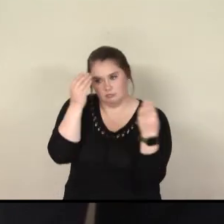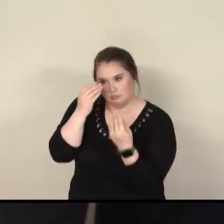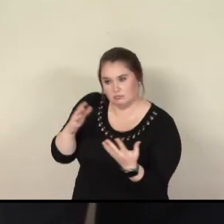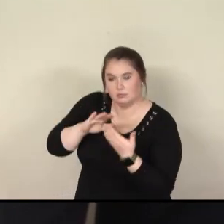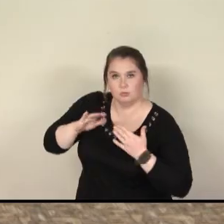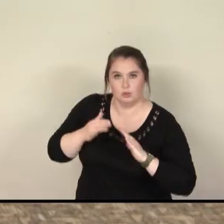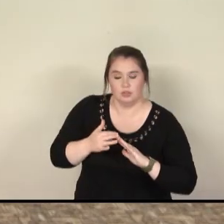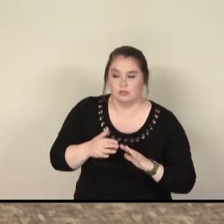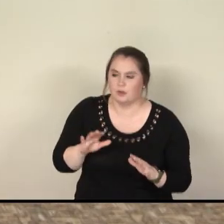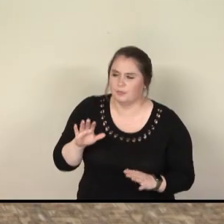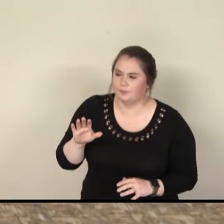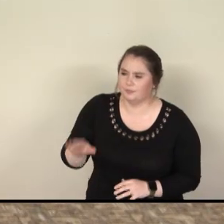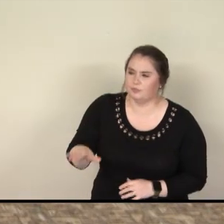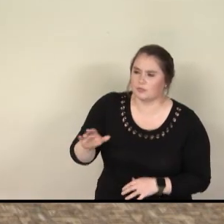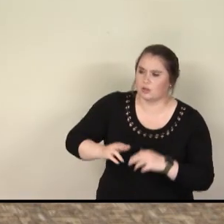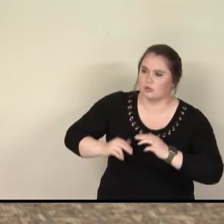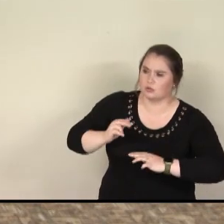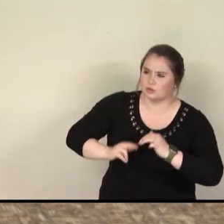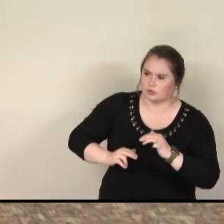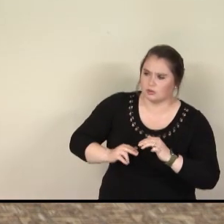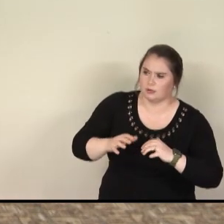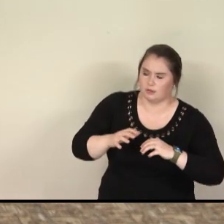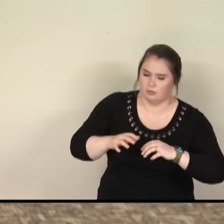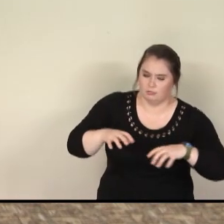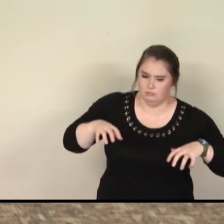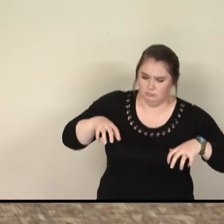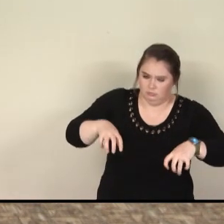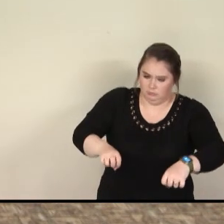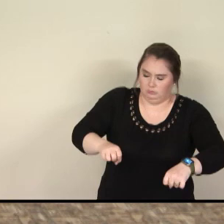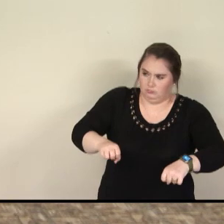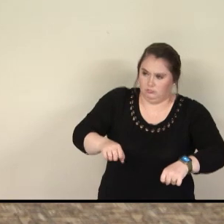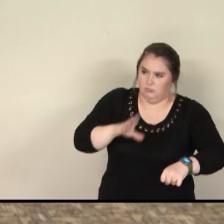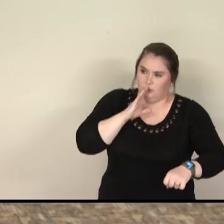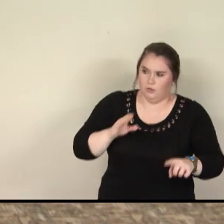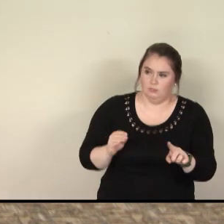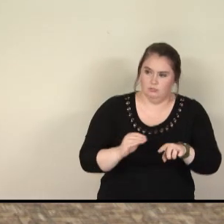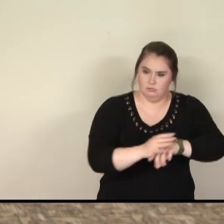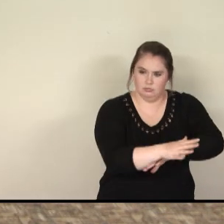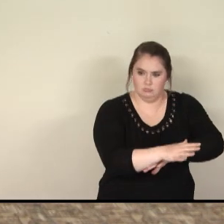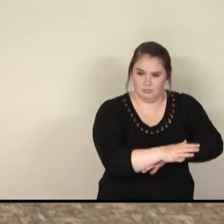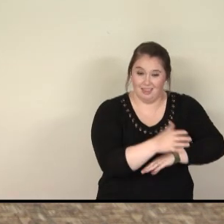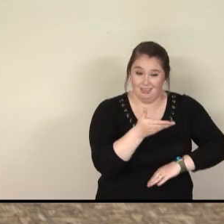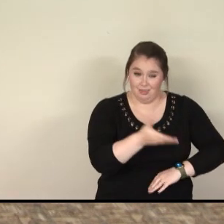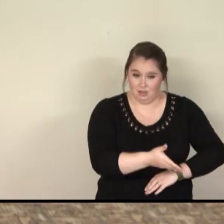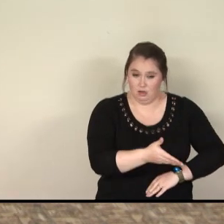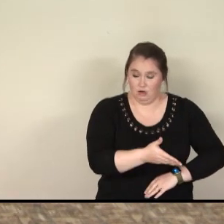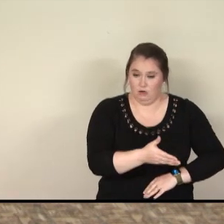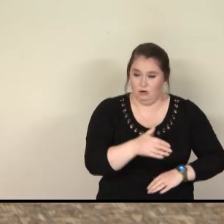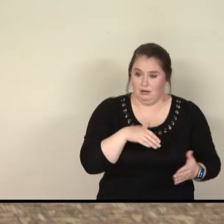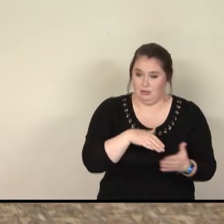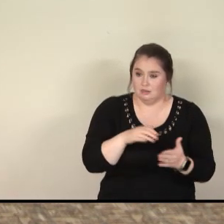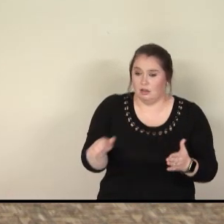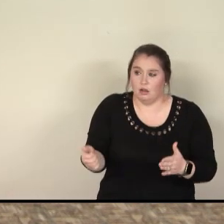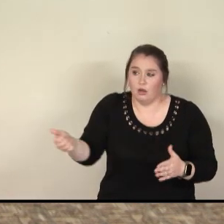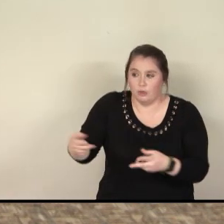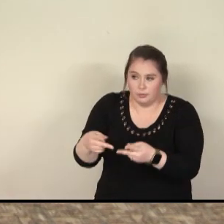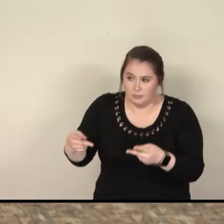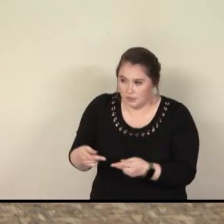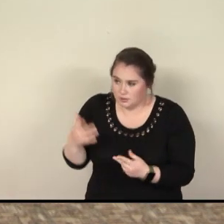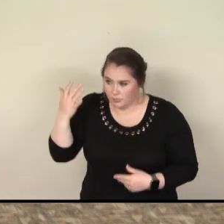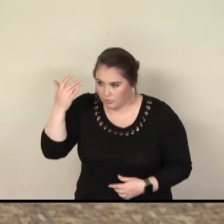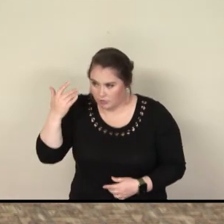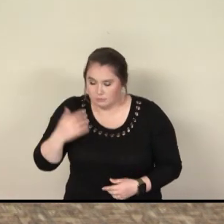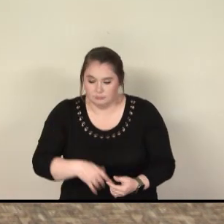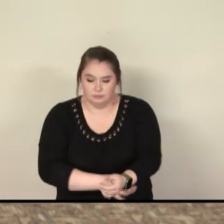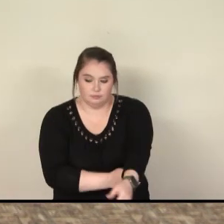in the construction, parking, and lay-down area, and why would that be significant to have it there versus somewhere else? Could you speak to that?